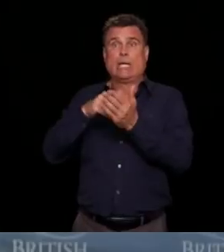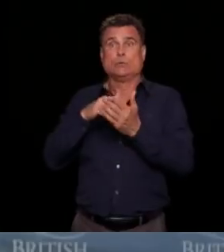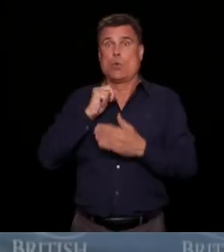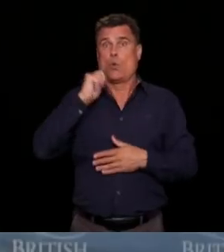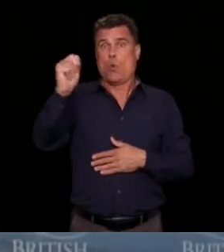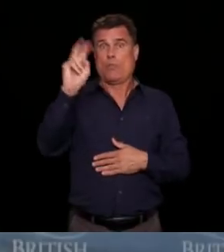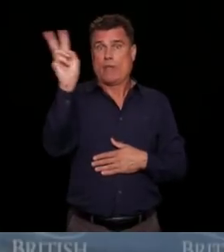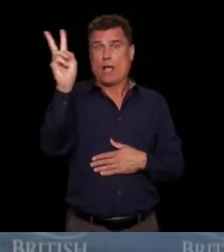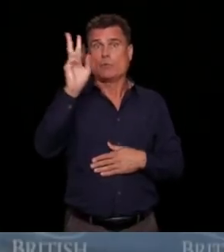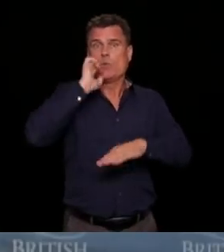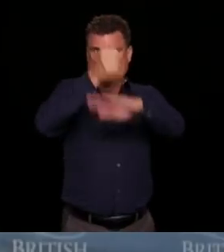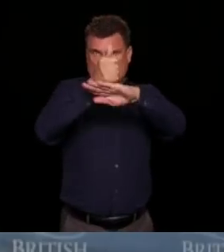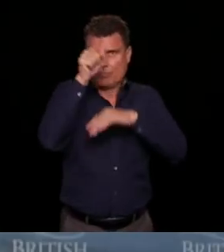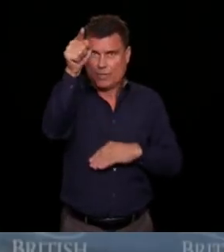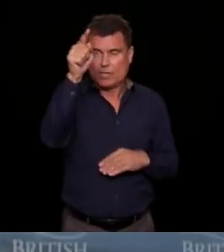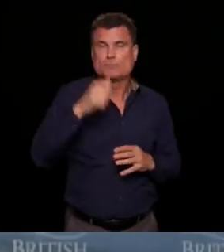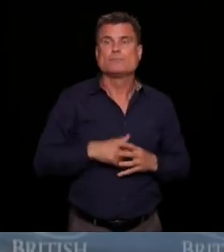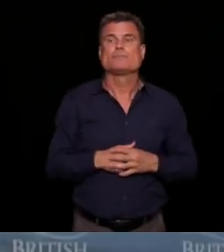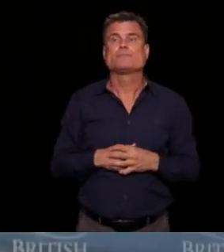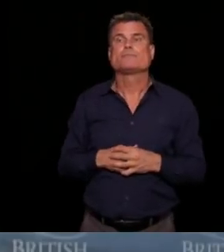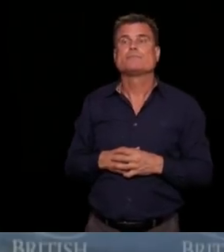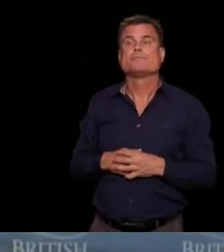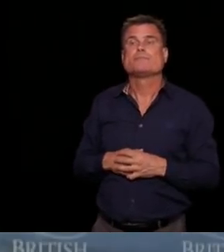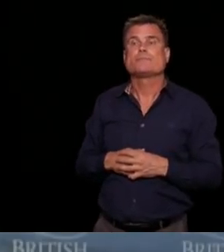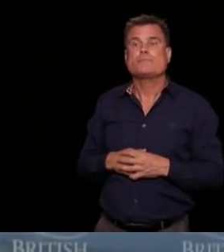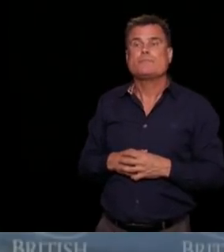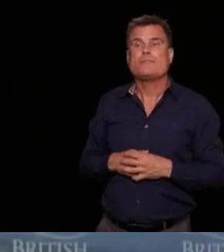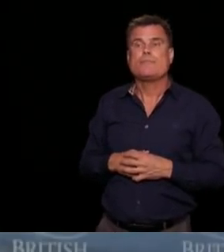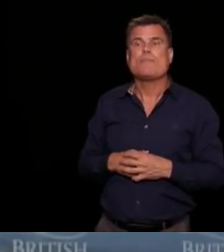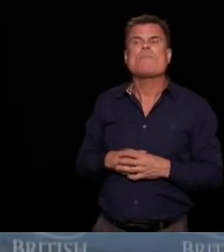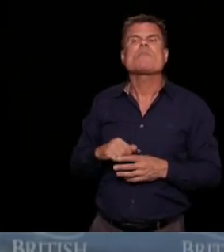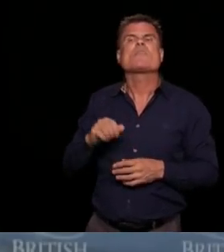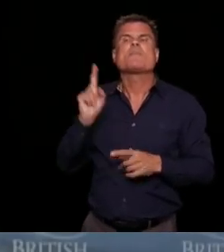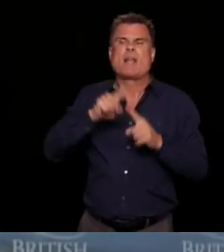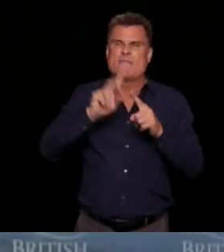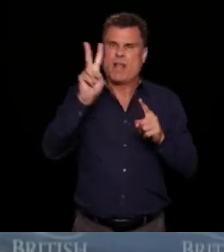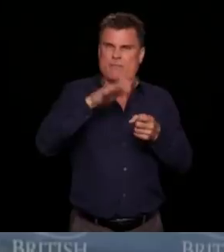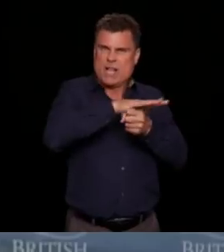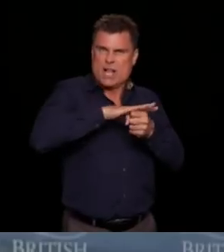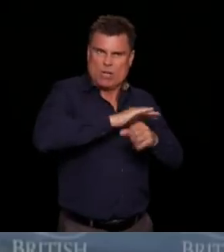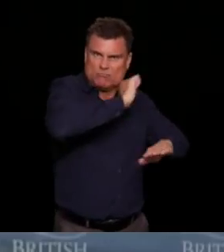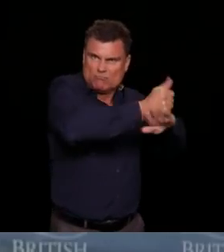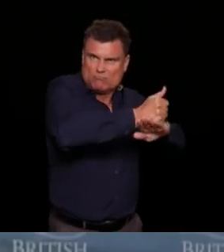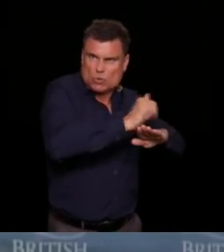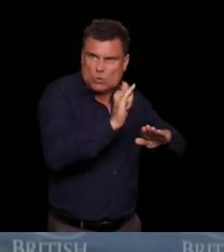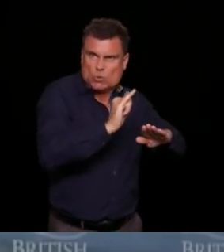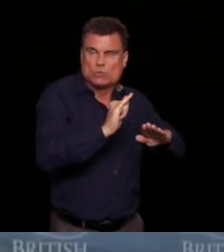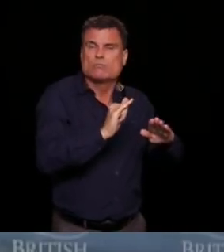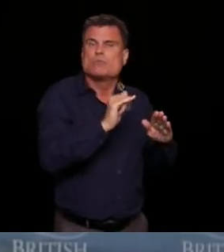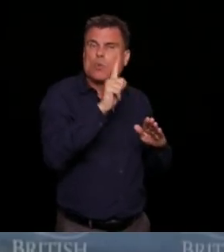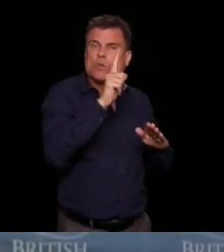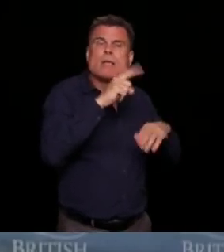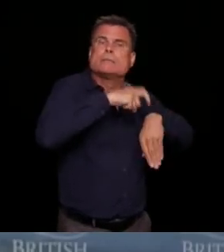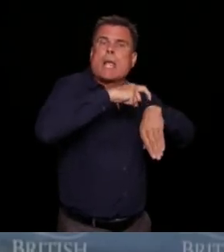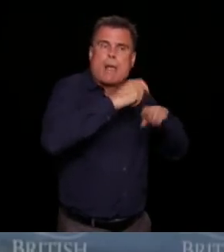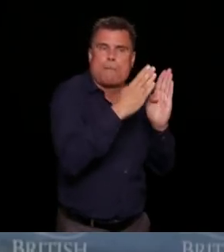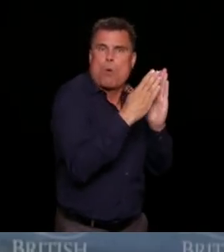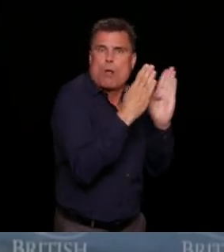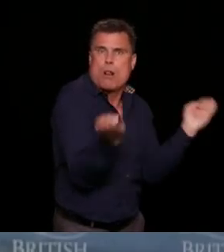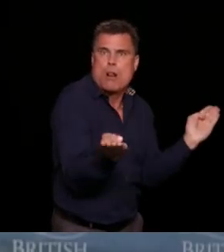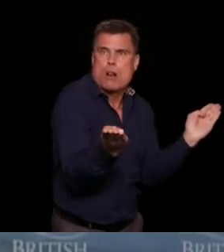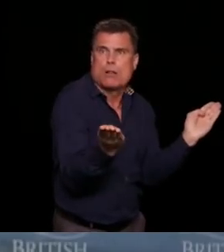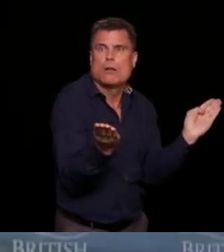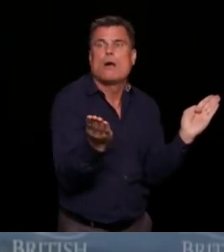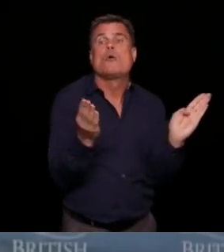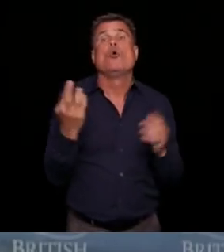Vancouver soon. Vancouver Coastal Health has also expanded hours of service in Richmond, with work underway to open existing locations